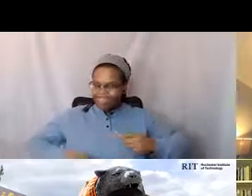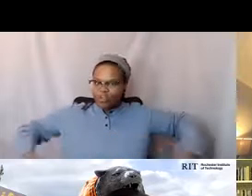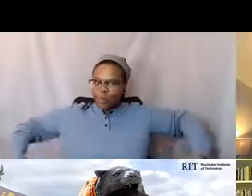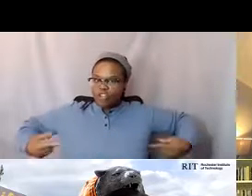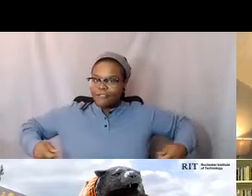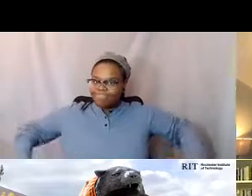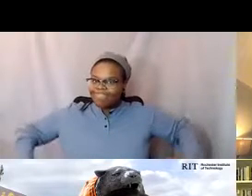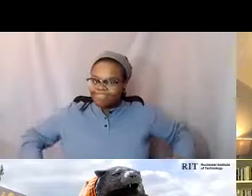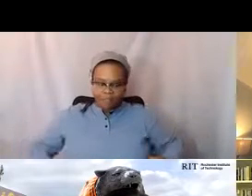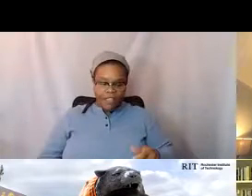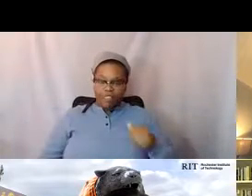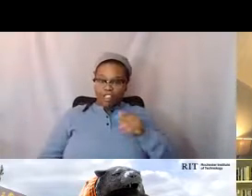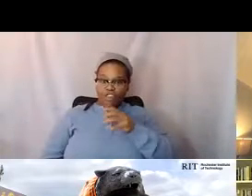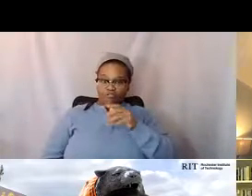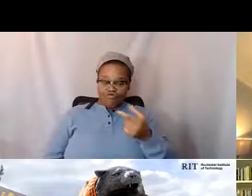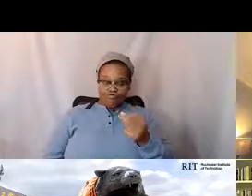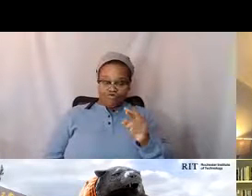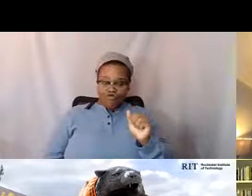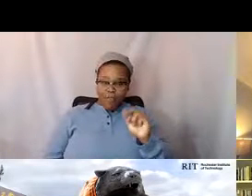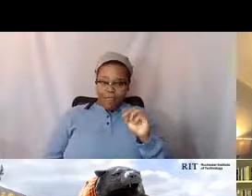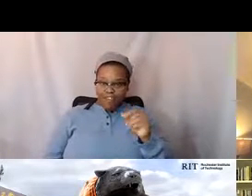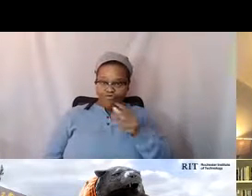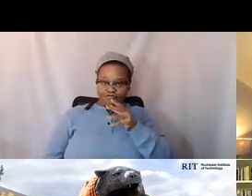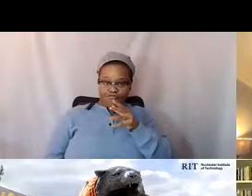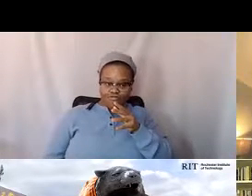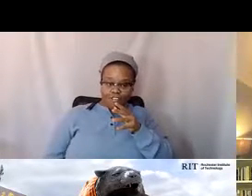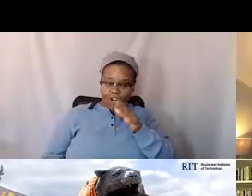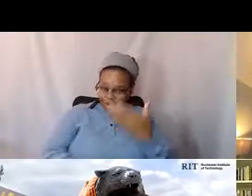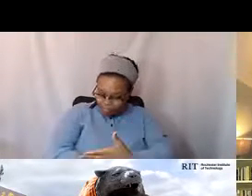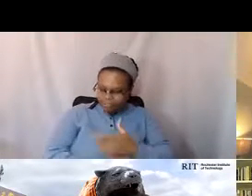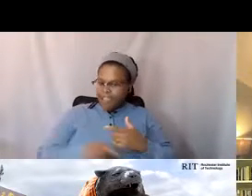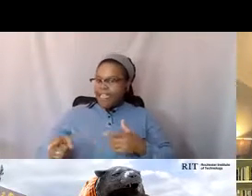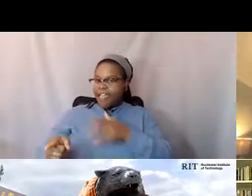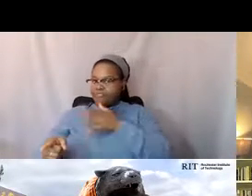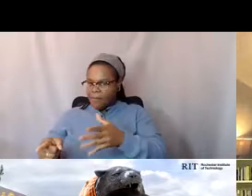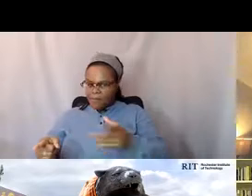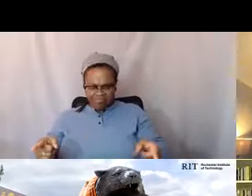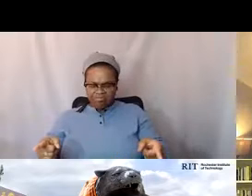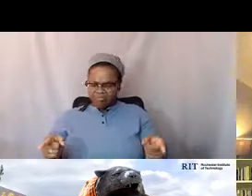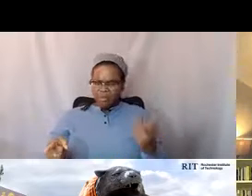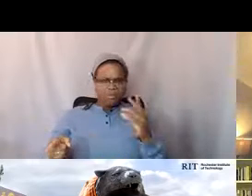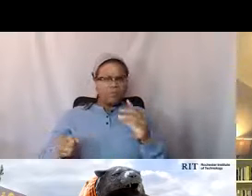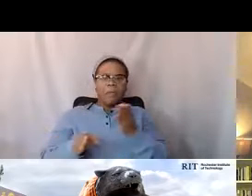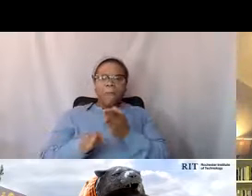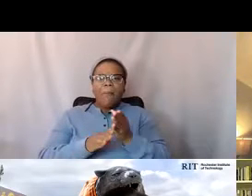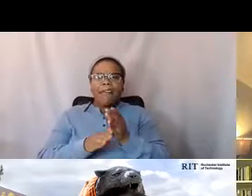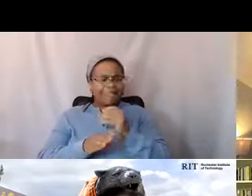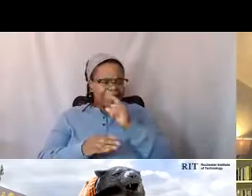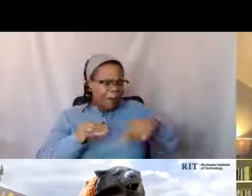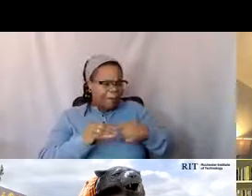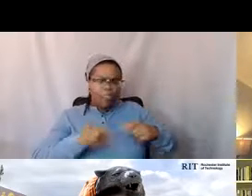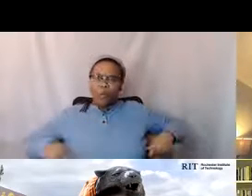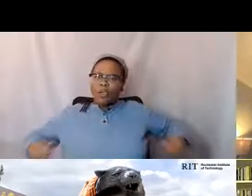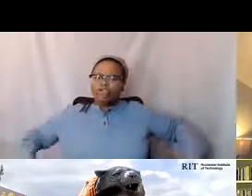and the grandma are the main characters, and the granddaughter is in the wheelchair. But it's not about, the story's not about wheelchair or anything. It